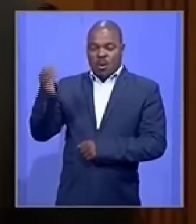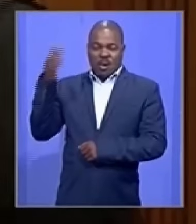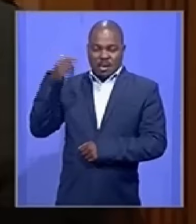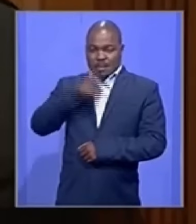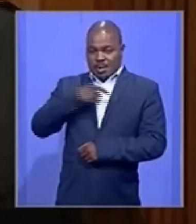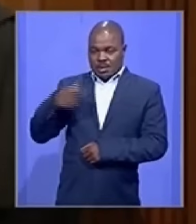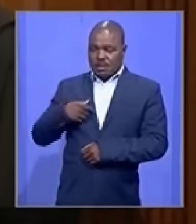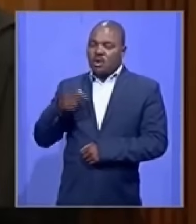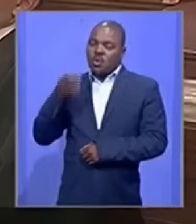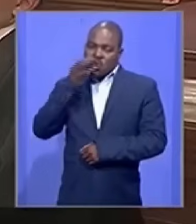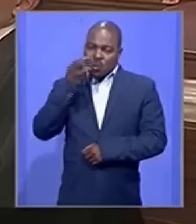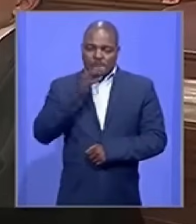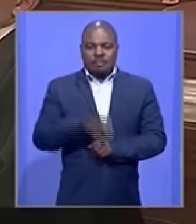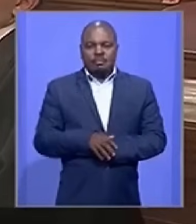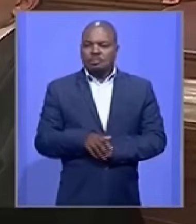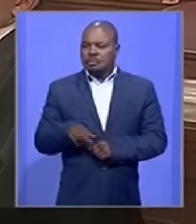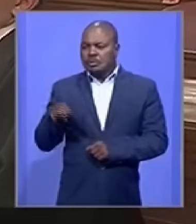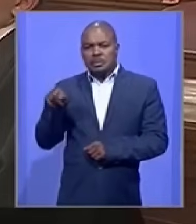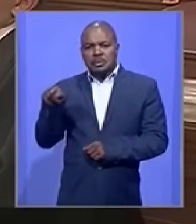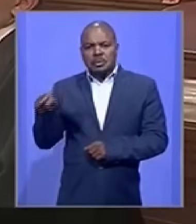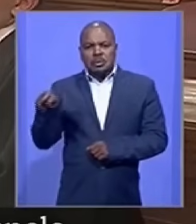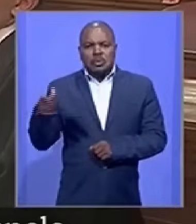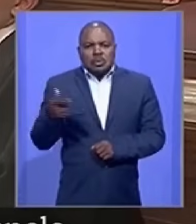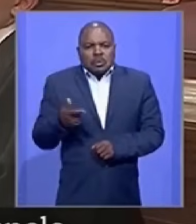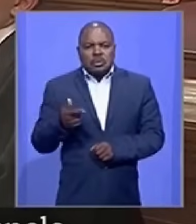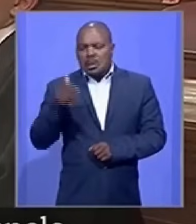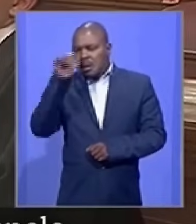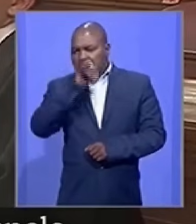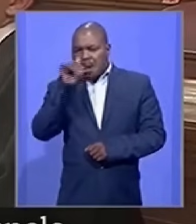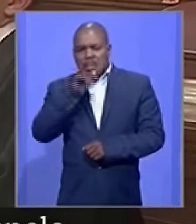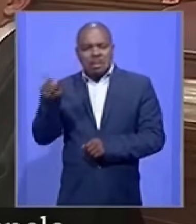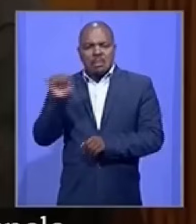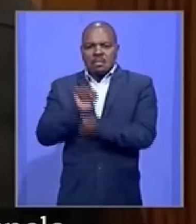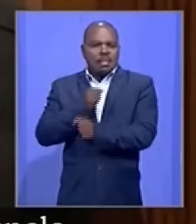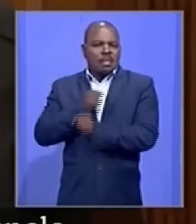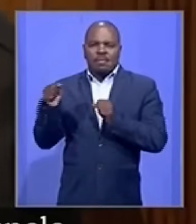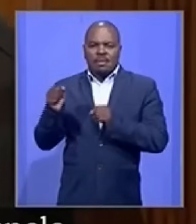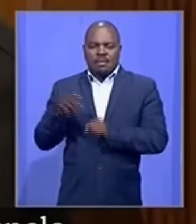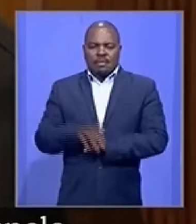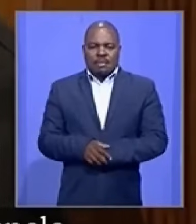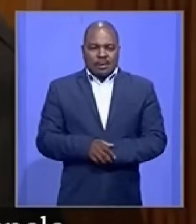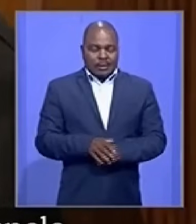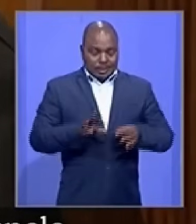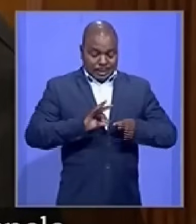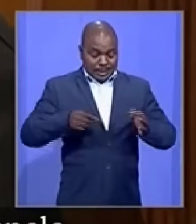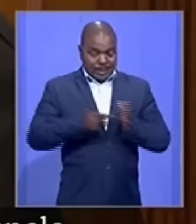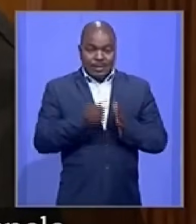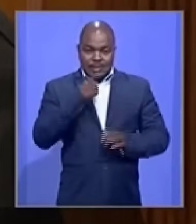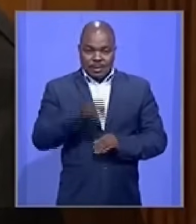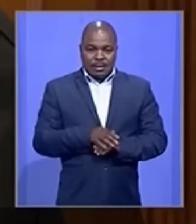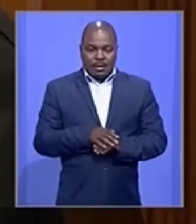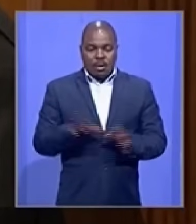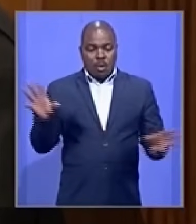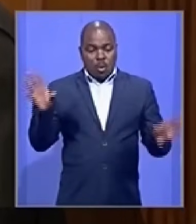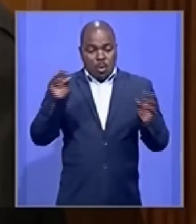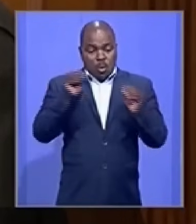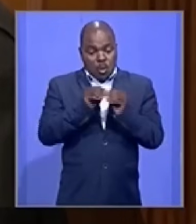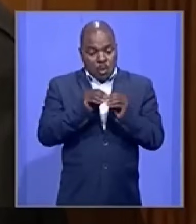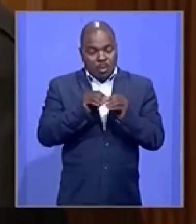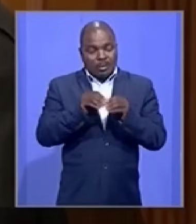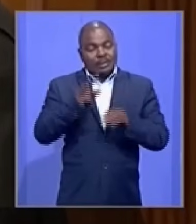ile la nganga ka hore le bota la hae ha le ya qosetswa botlokotsebe. That sentence would then read like this. The total sentence with the